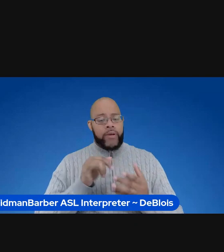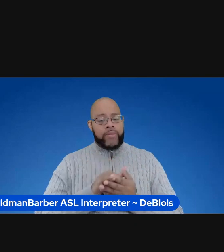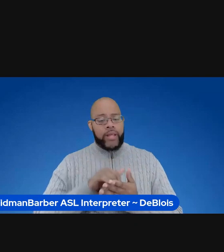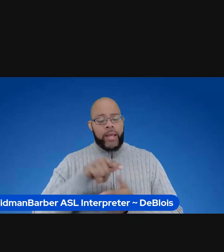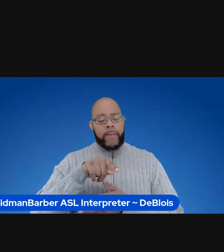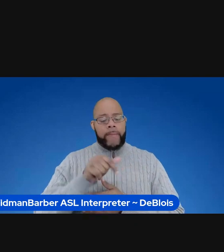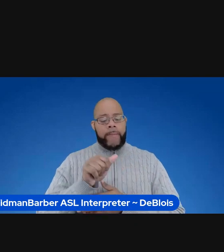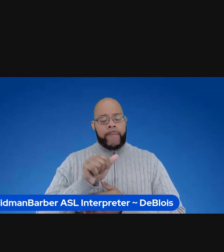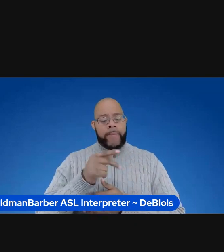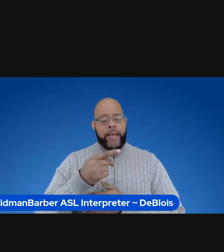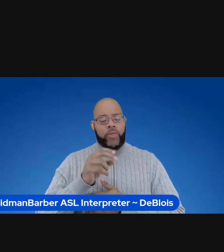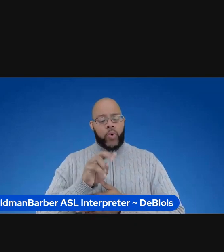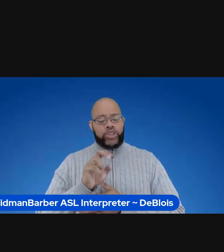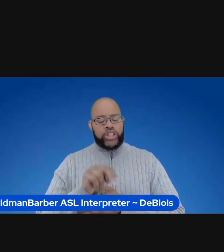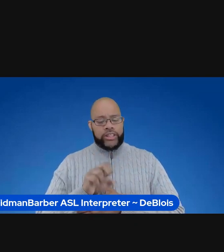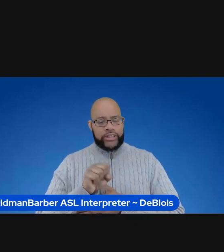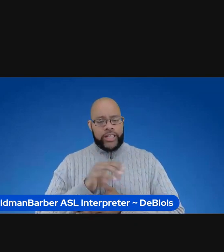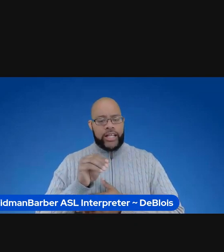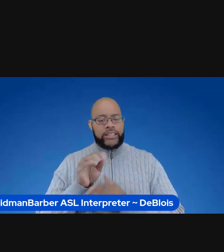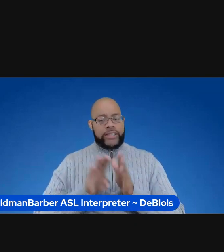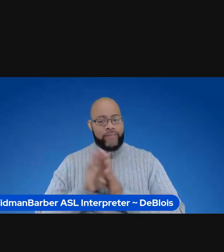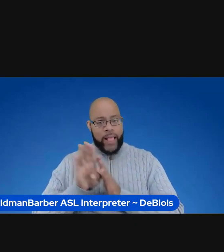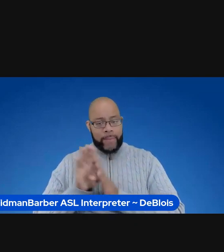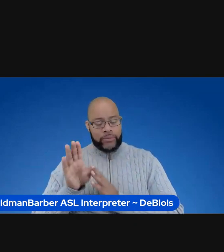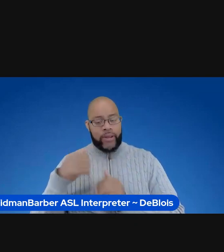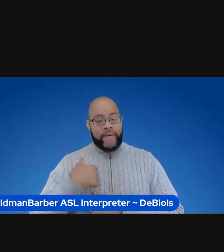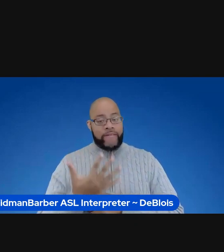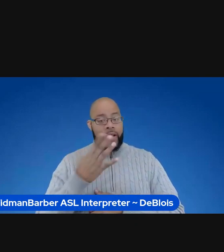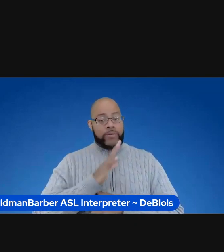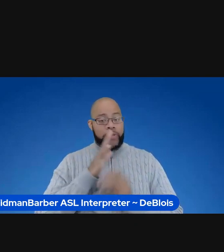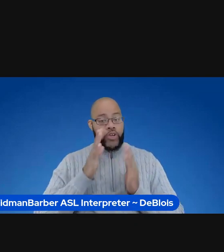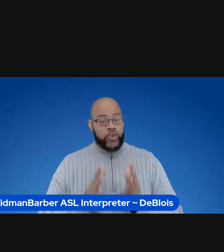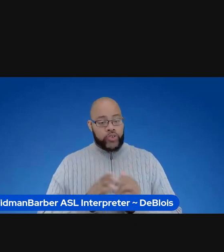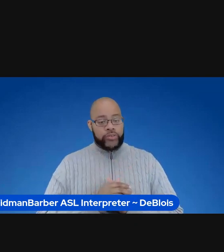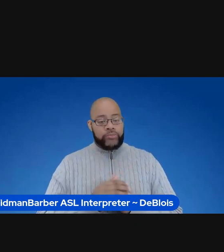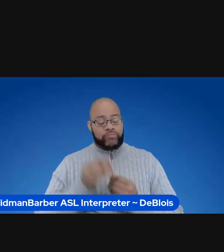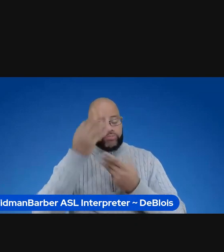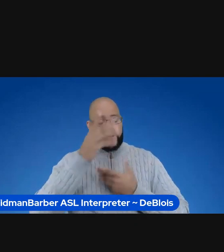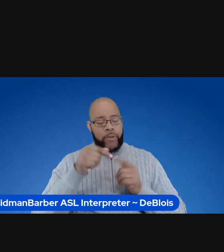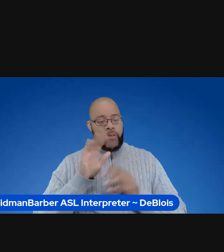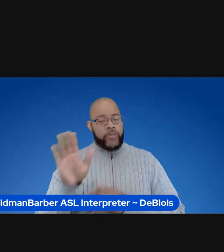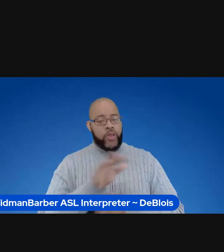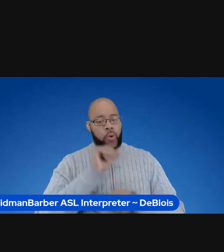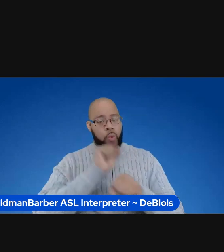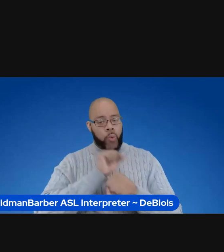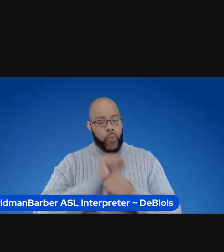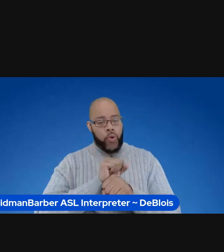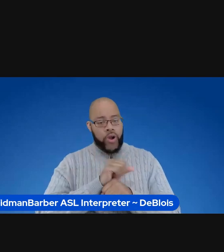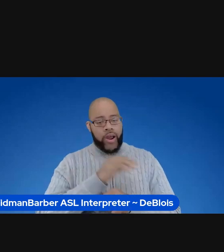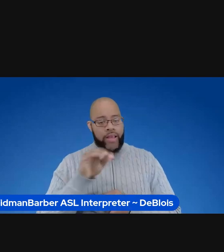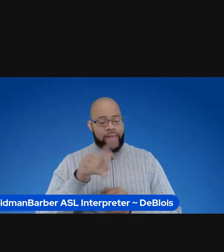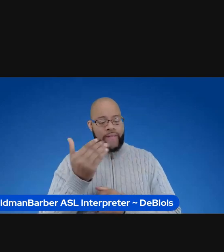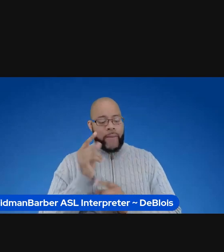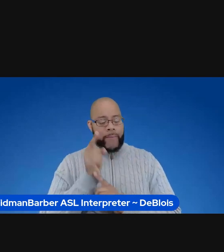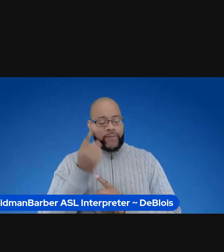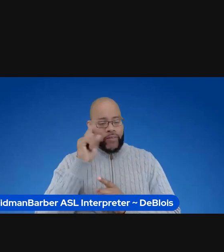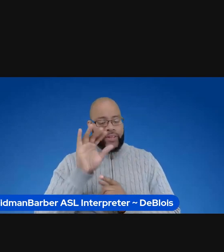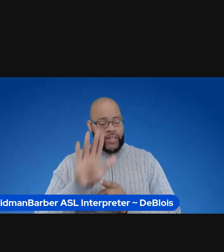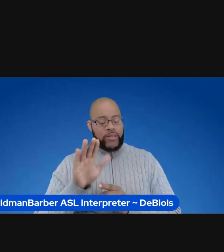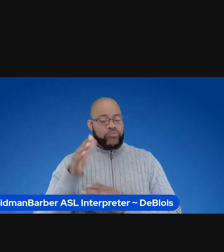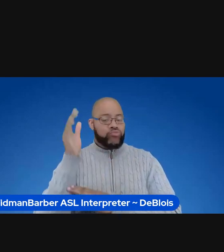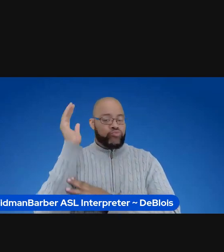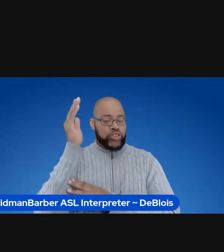pathogens and vaccine development. So we have 5 speakers here to tell us about their work, and they have 15 minutes for their